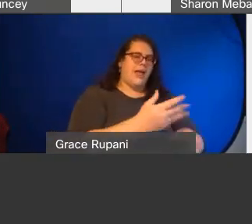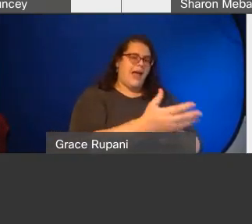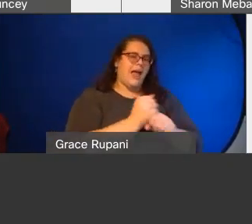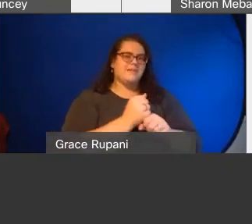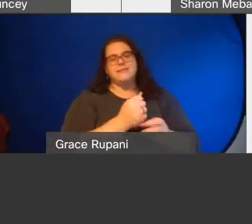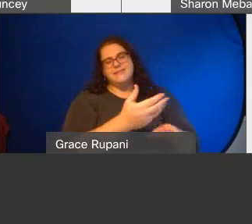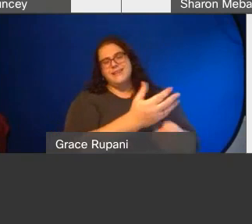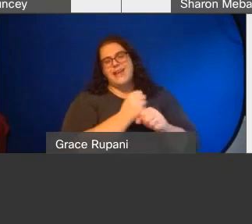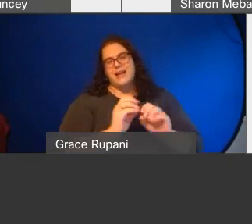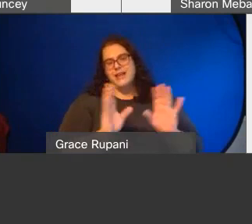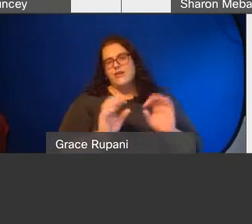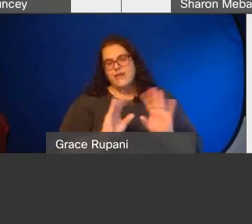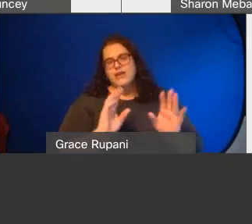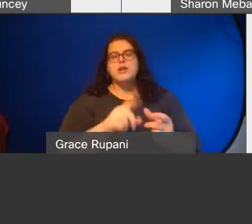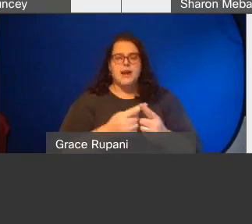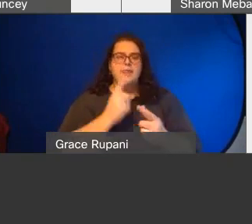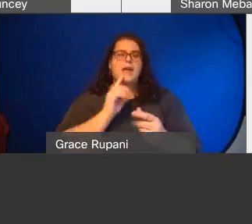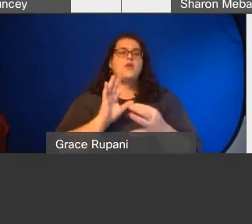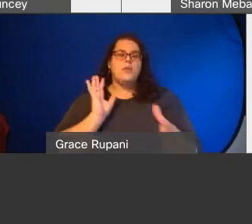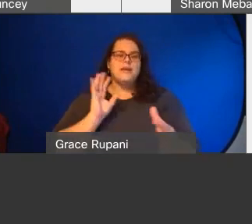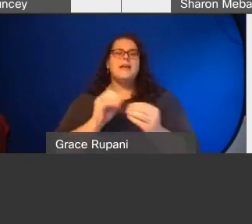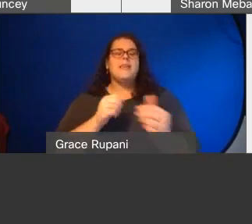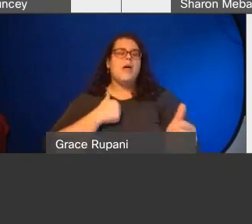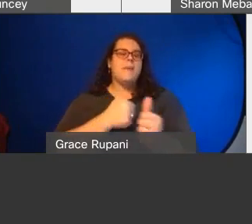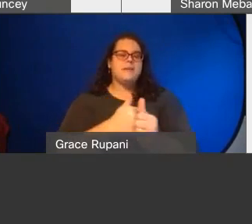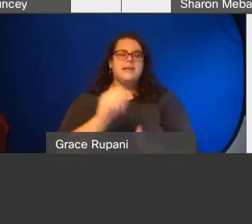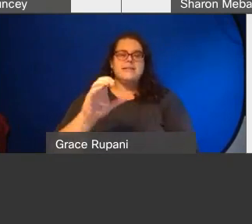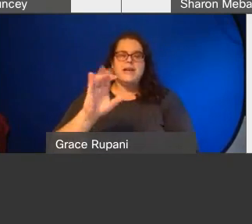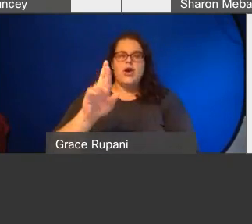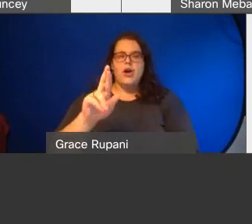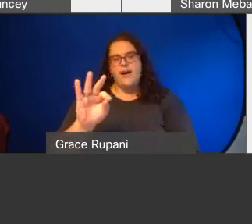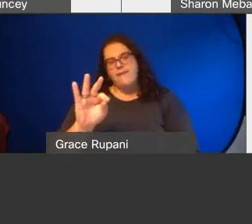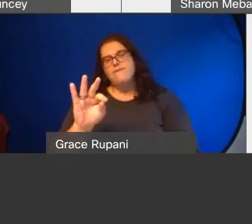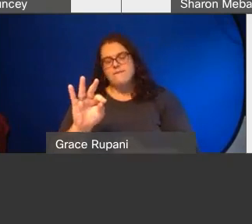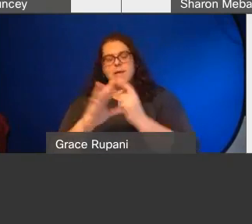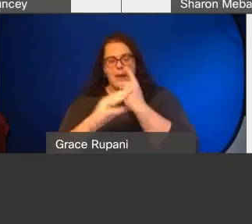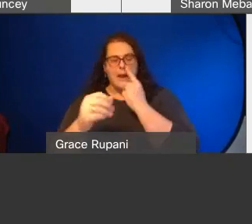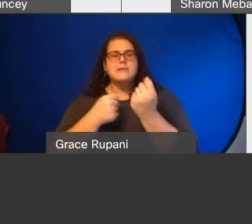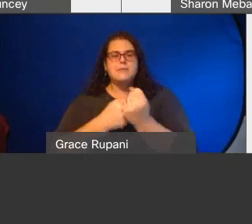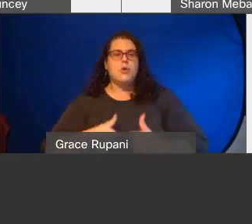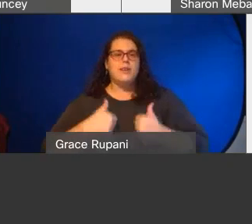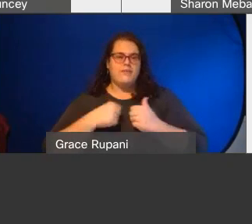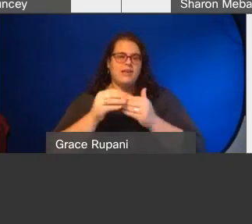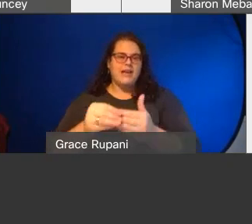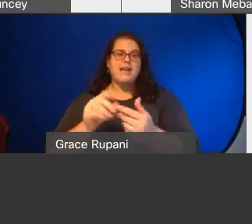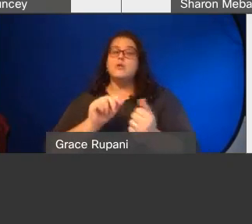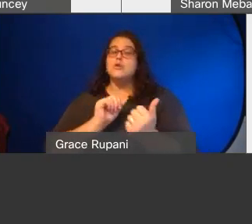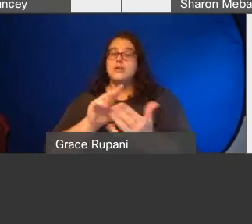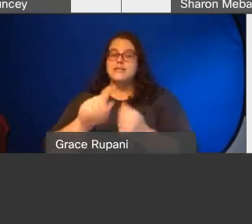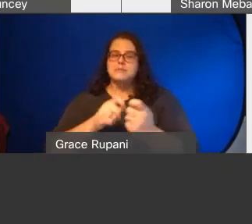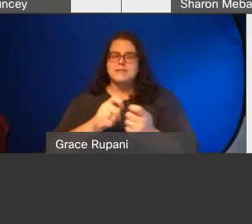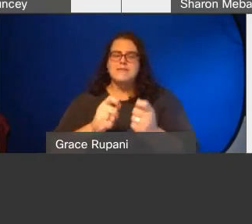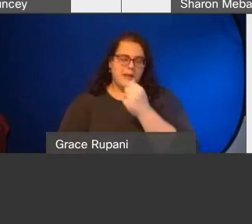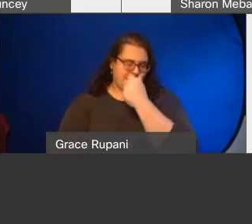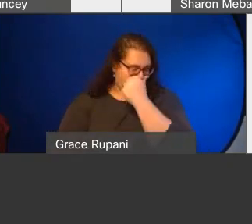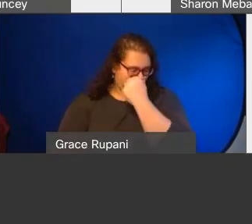to put that in the updated CRF and supported living guidance to address that specifically. Thank you. Daryl, we also have a question.